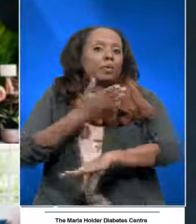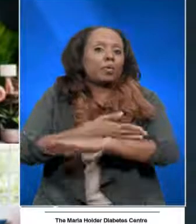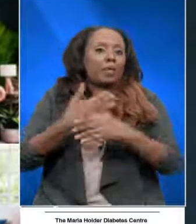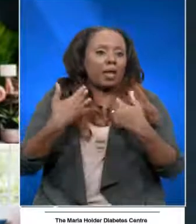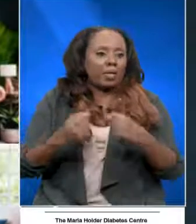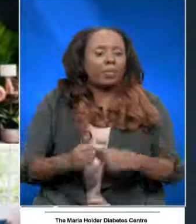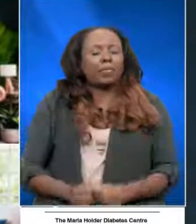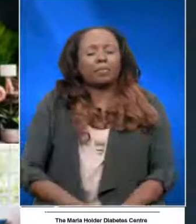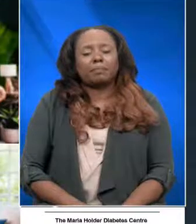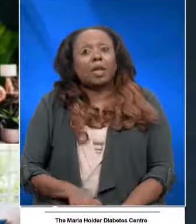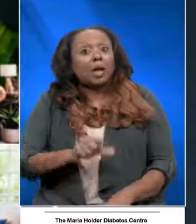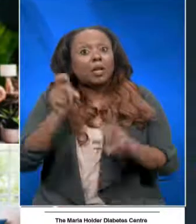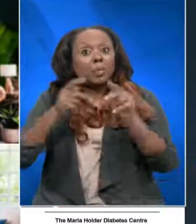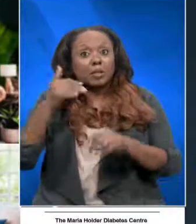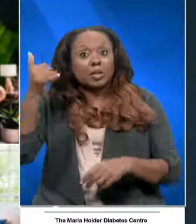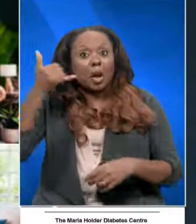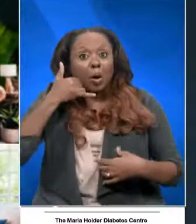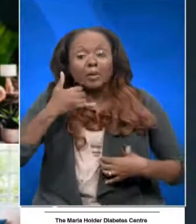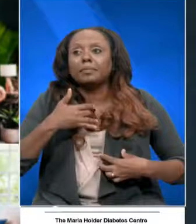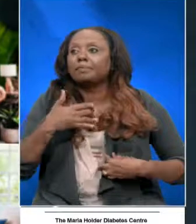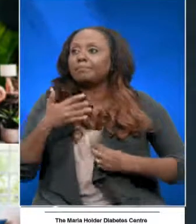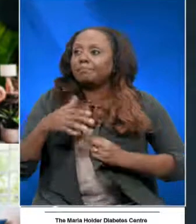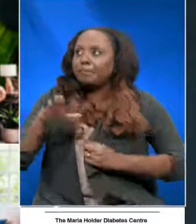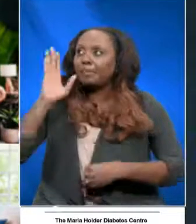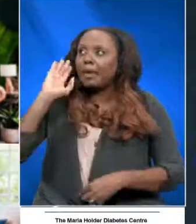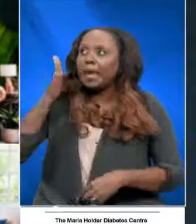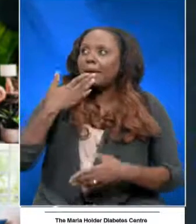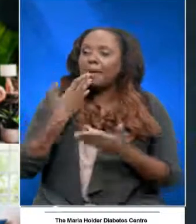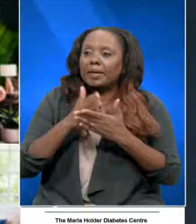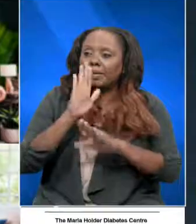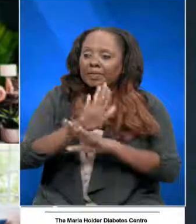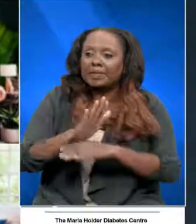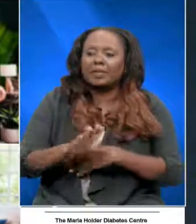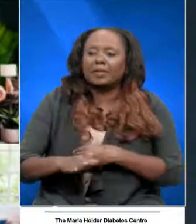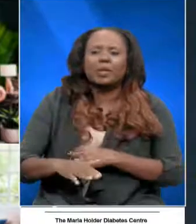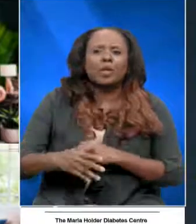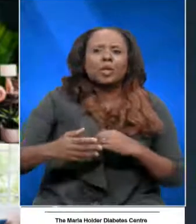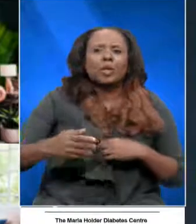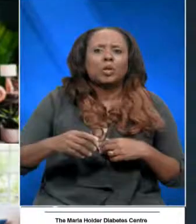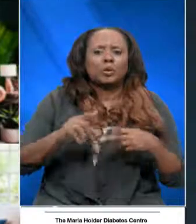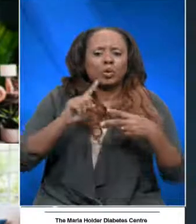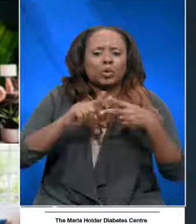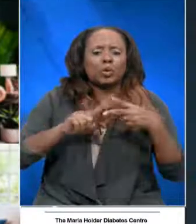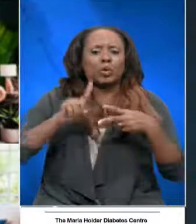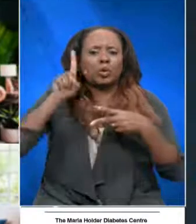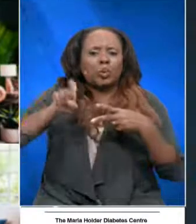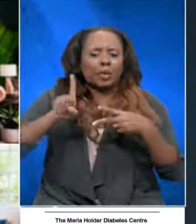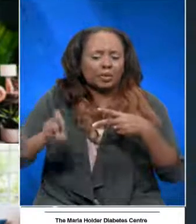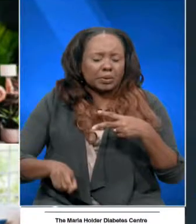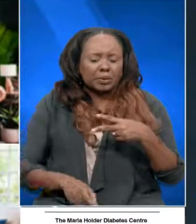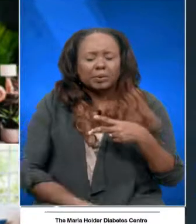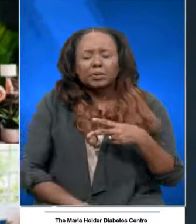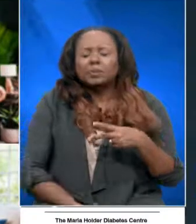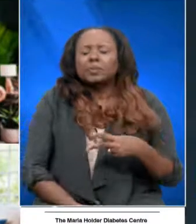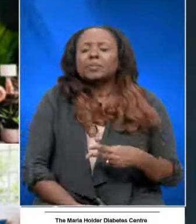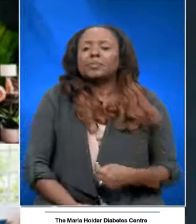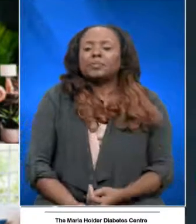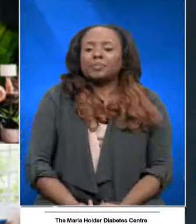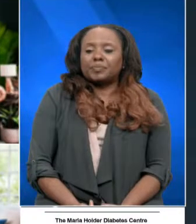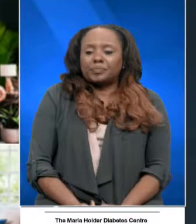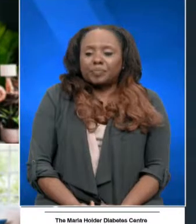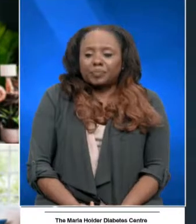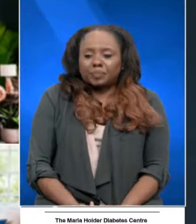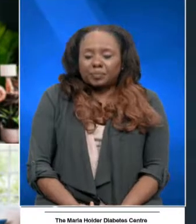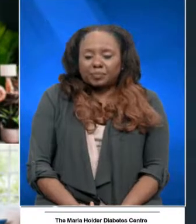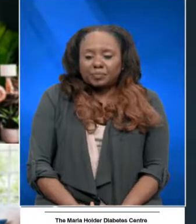do. Okay. Good evening. A very good evening to you. I have Good two evening. questions. Two questions actually. How accurate is